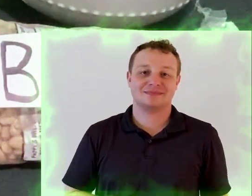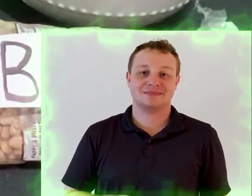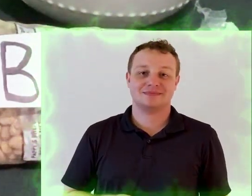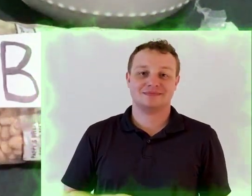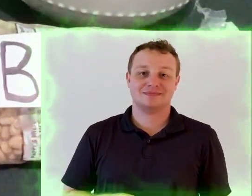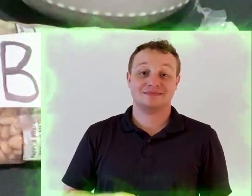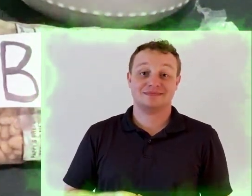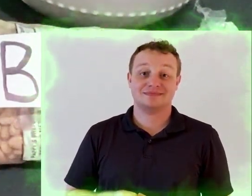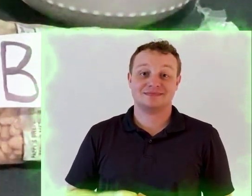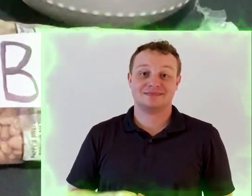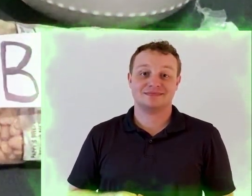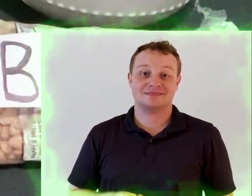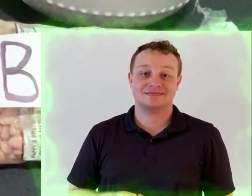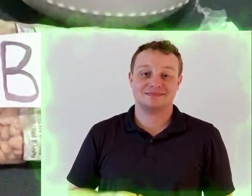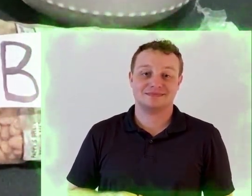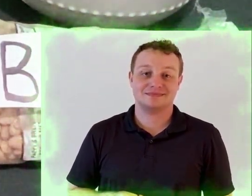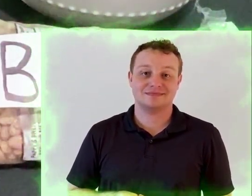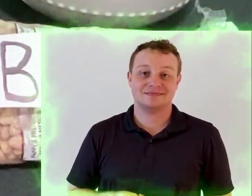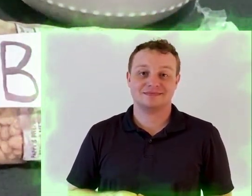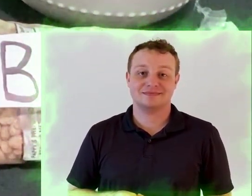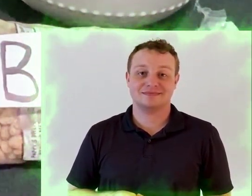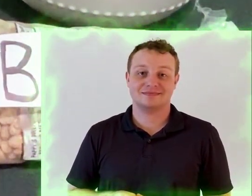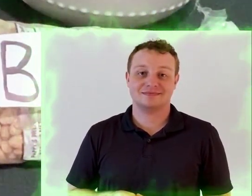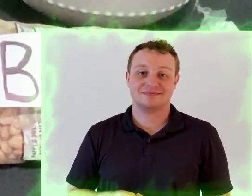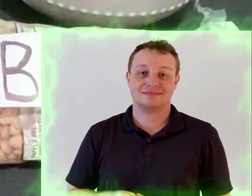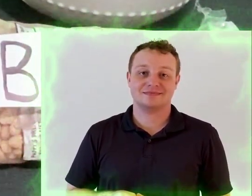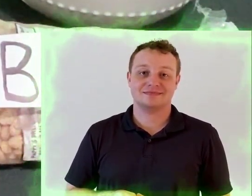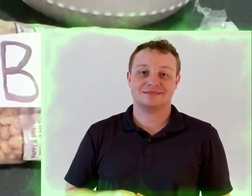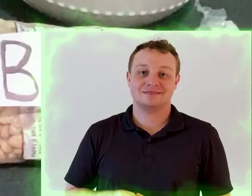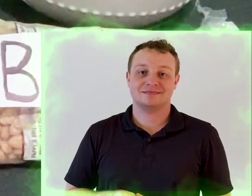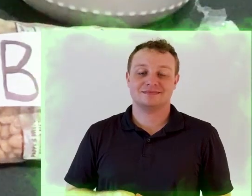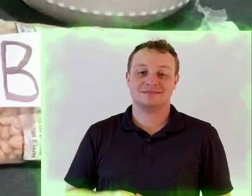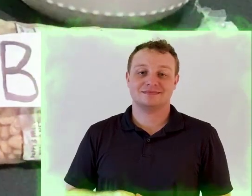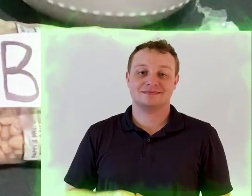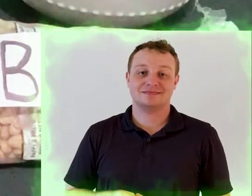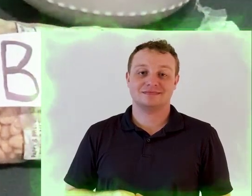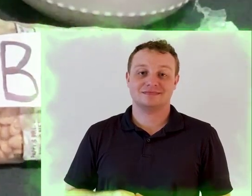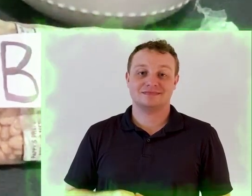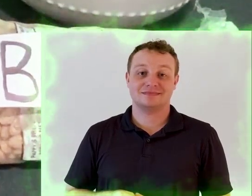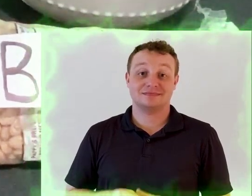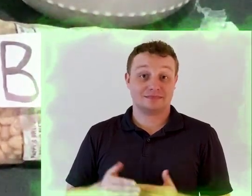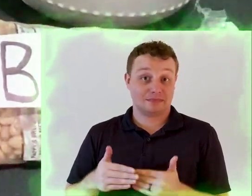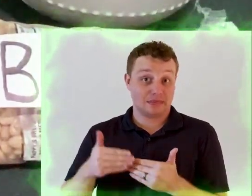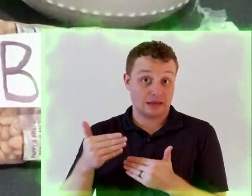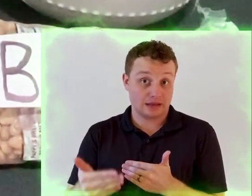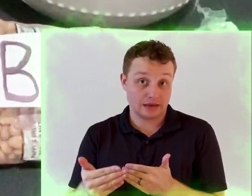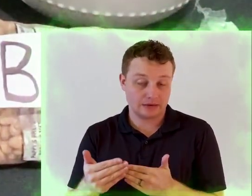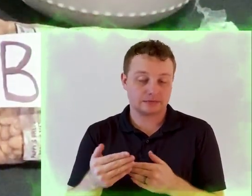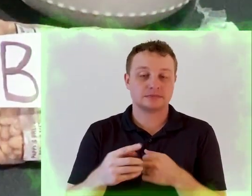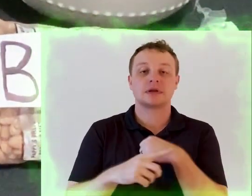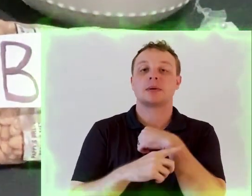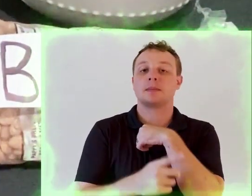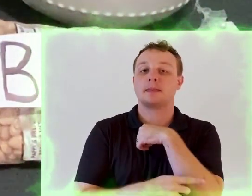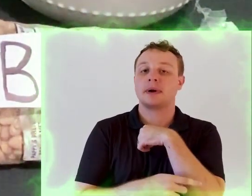that. There we go. What we're going to do next is we're going to get our plastic